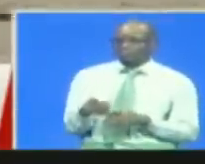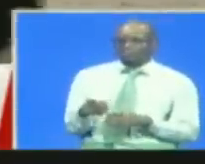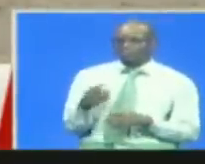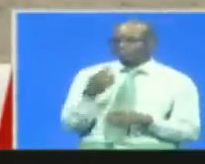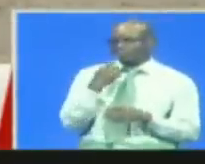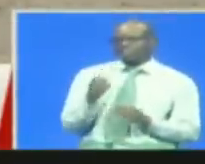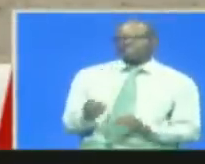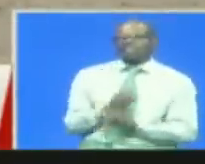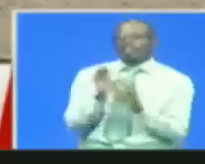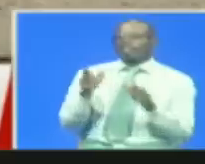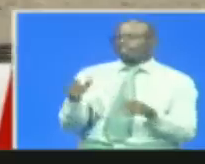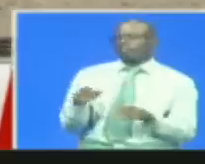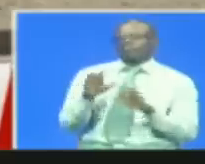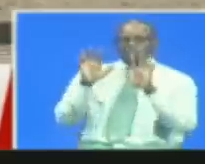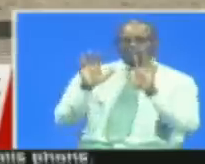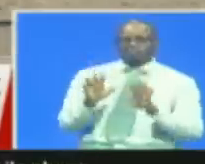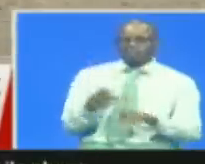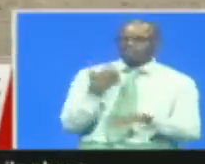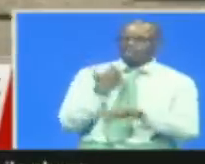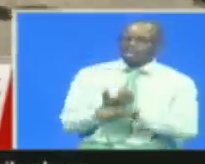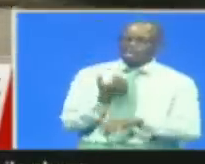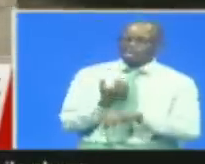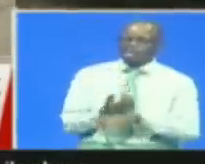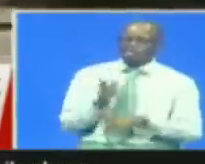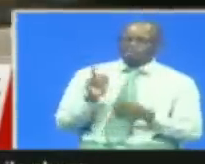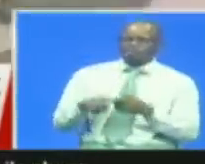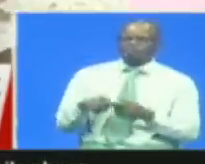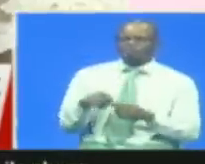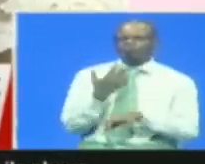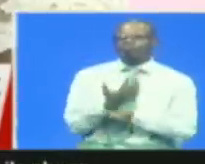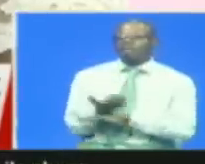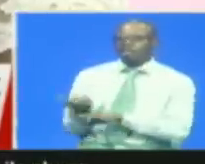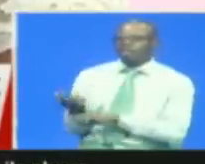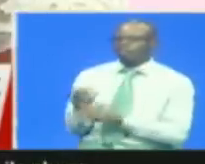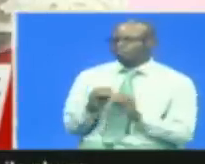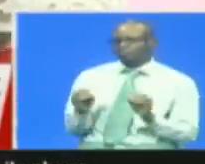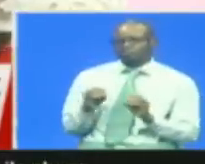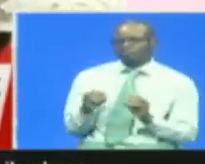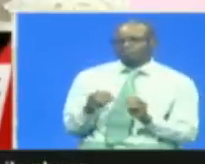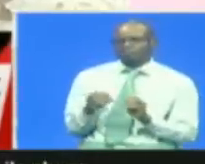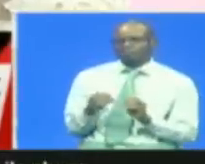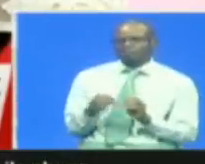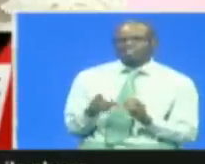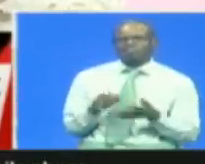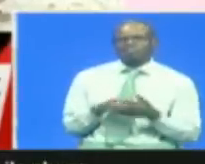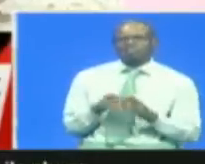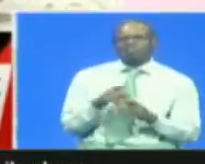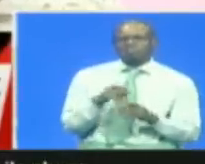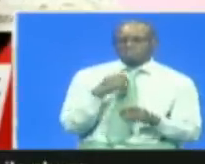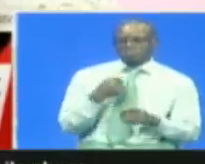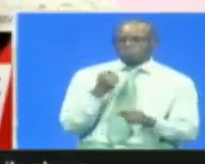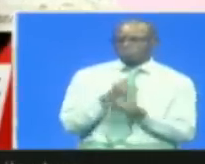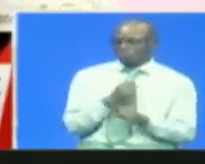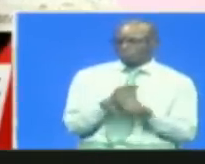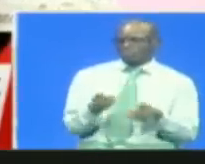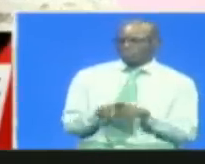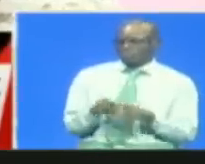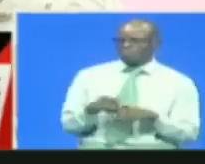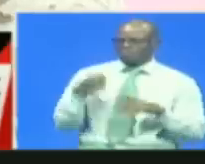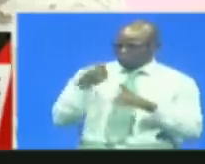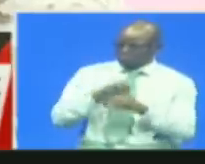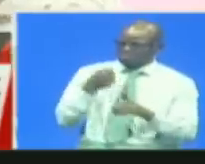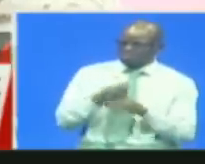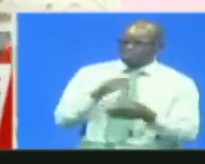not campaign so hard to be mere public servants. I worked. I fought it out to be a member of parliament.